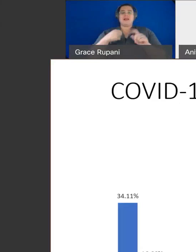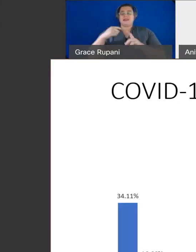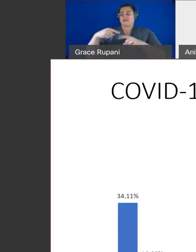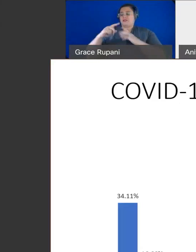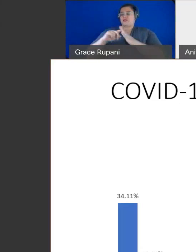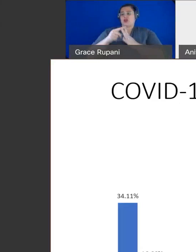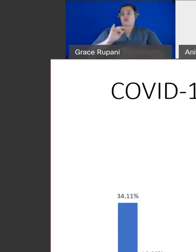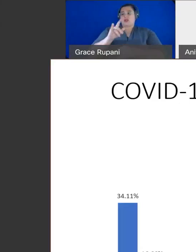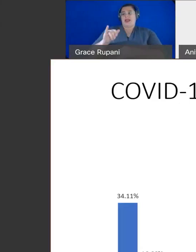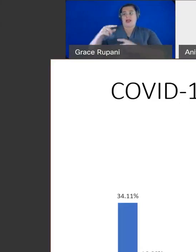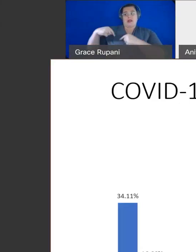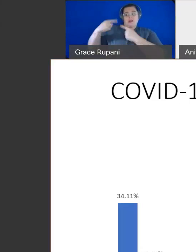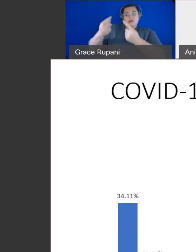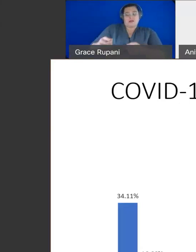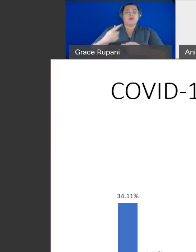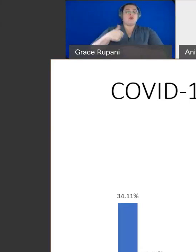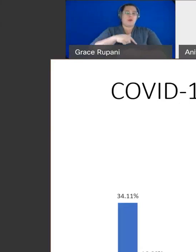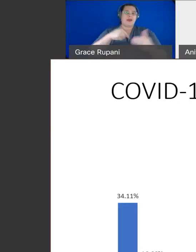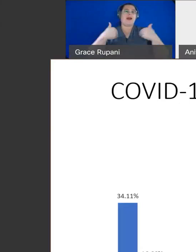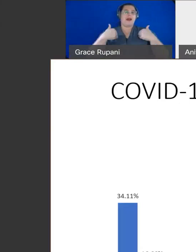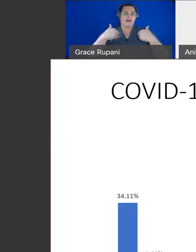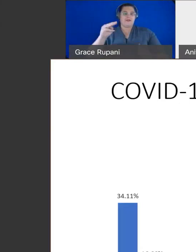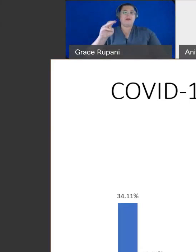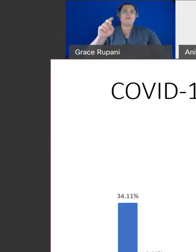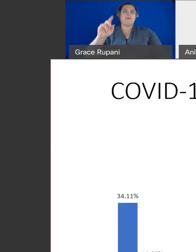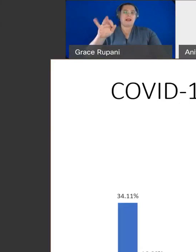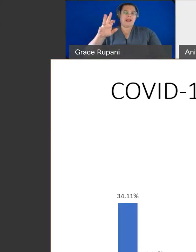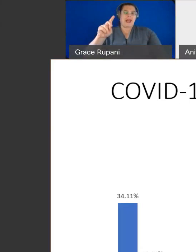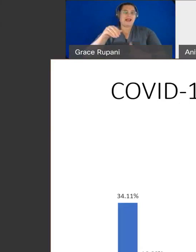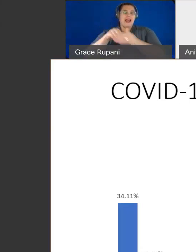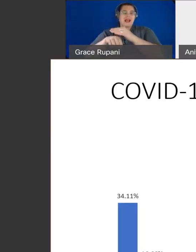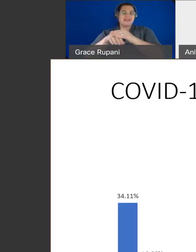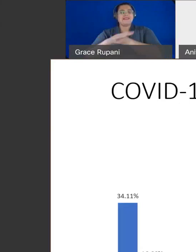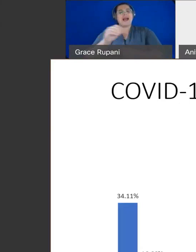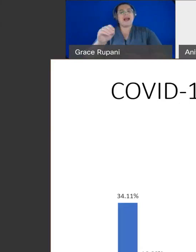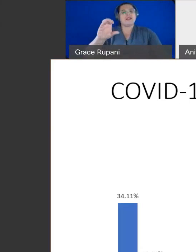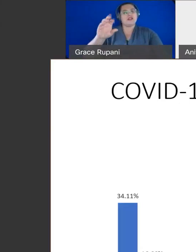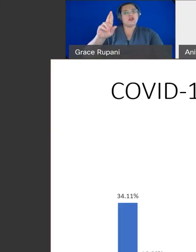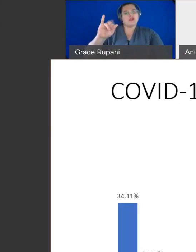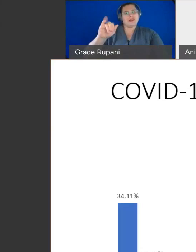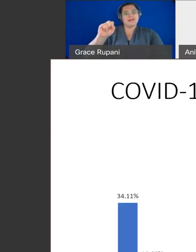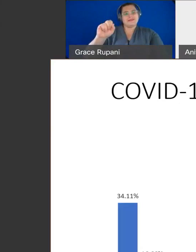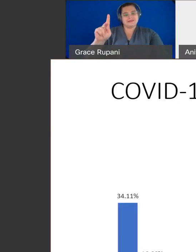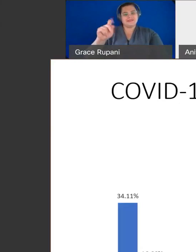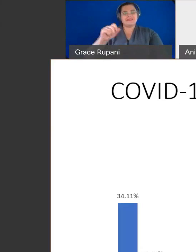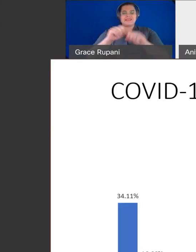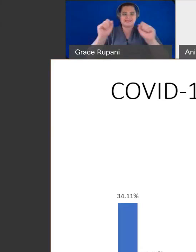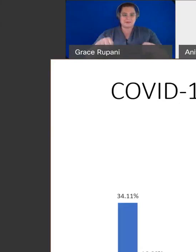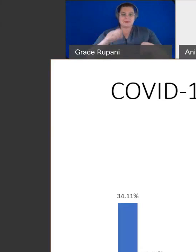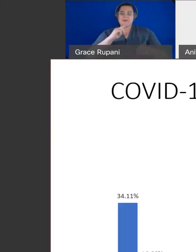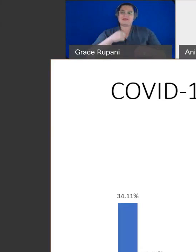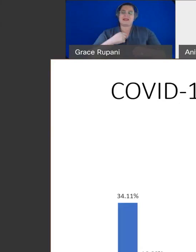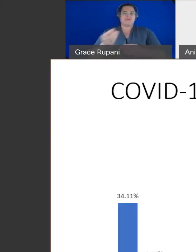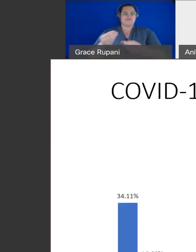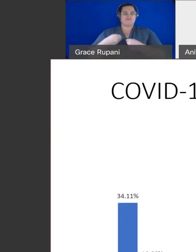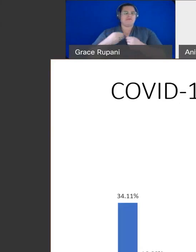to the Medicaid data, and we have access to the CRISP system, which gives us medical information. So while prior